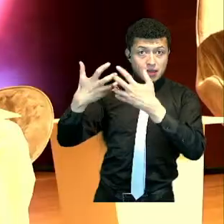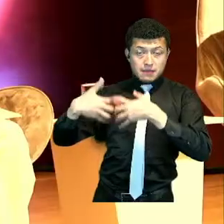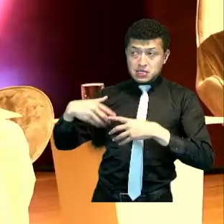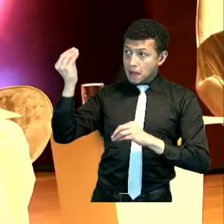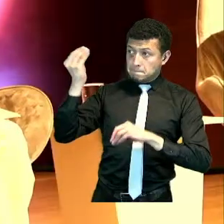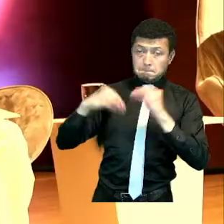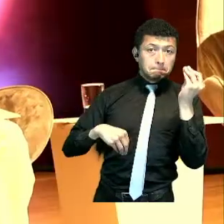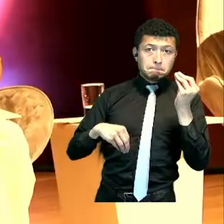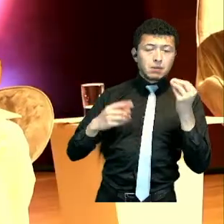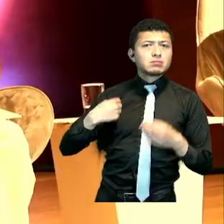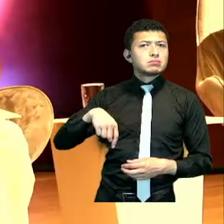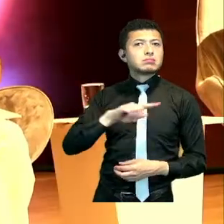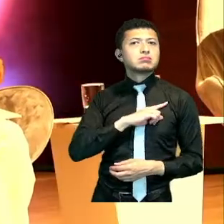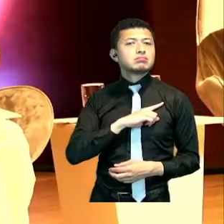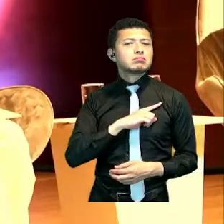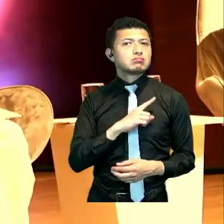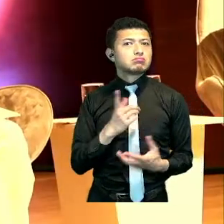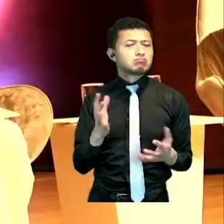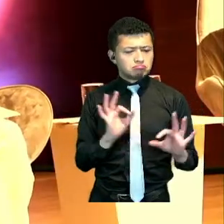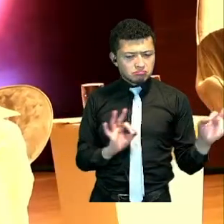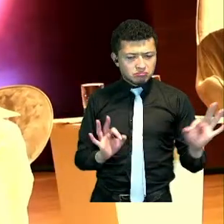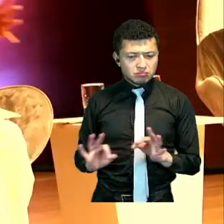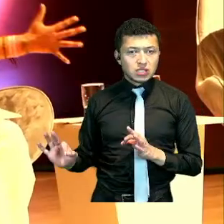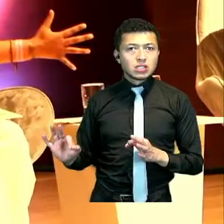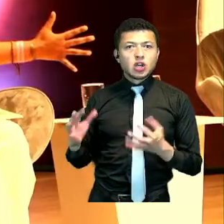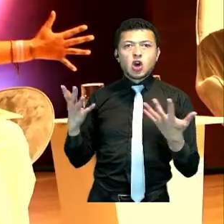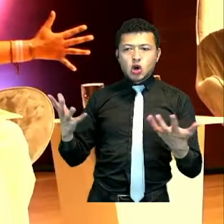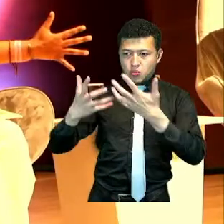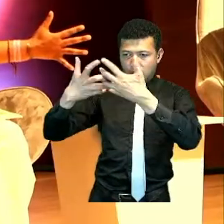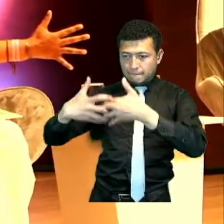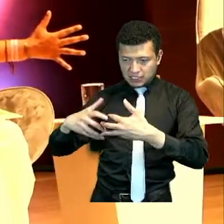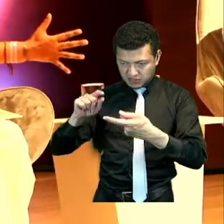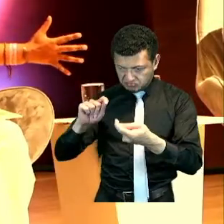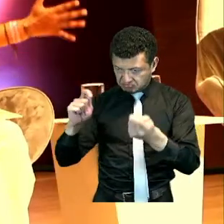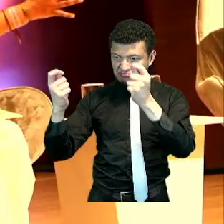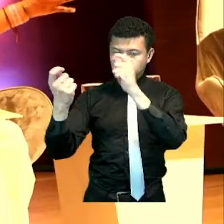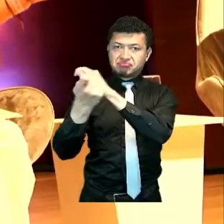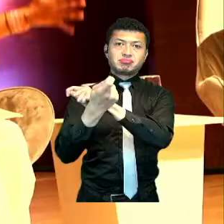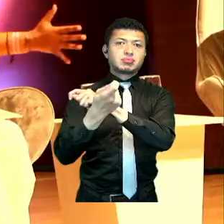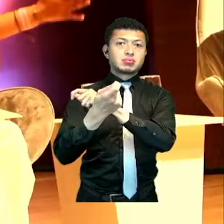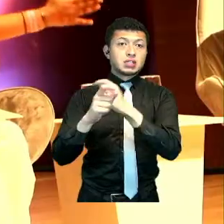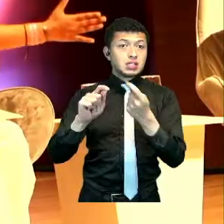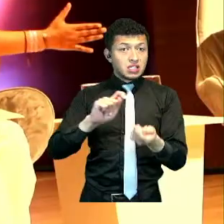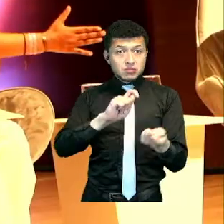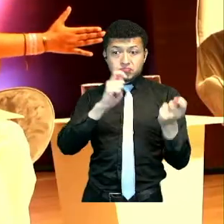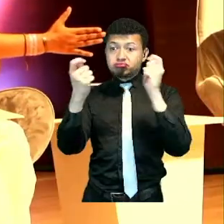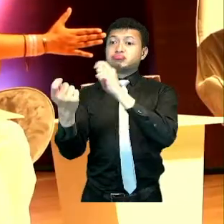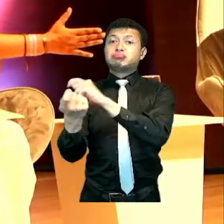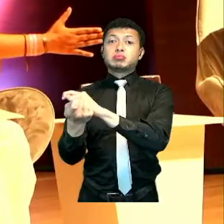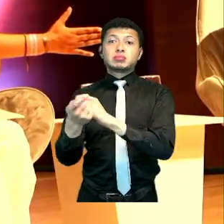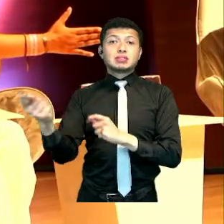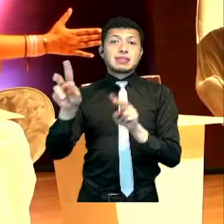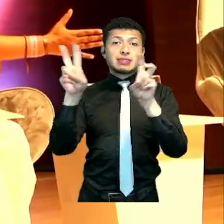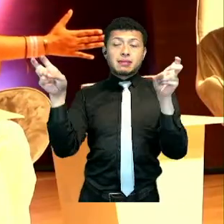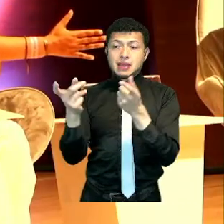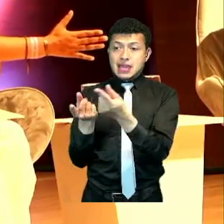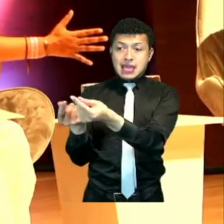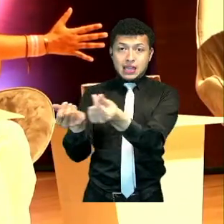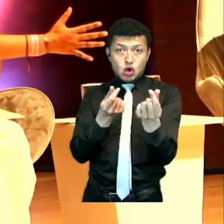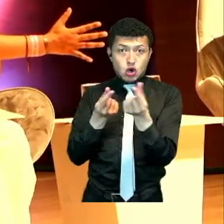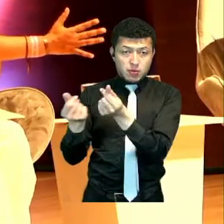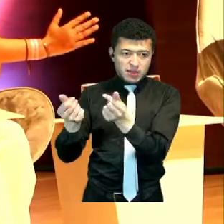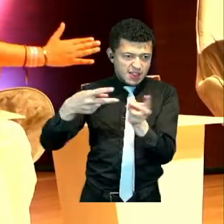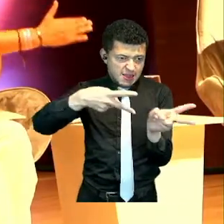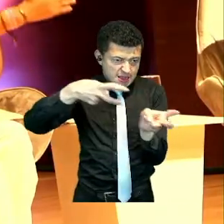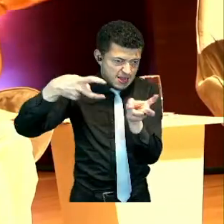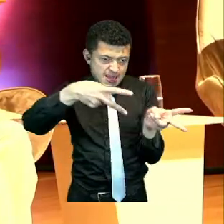with companies that we've never agreed with what they're doing. How are we preparing ourselves to work with them, bring them back to